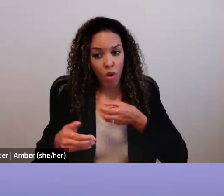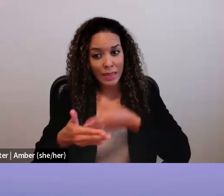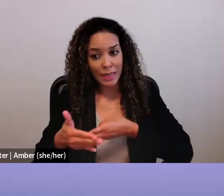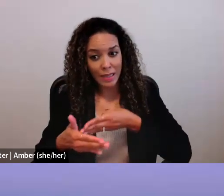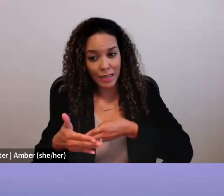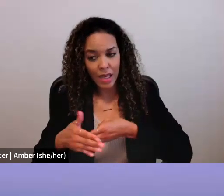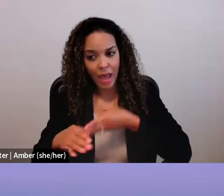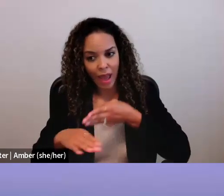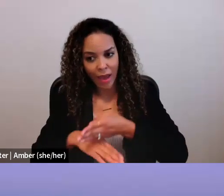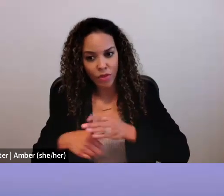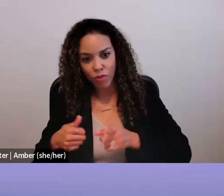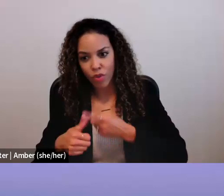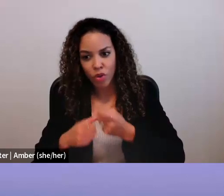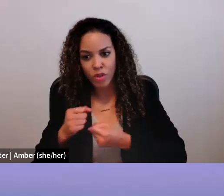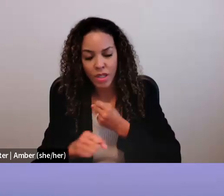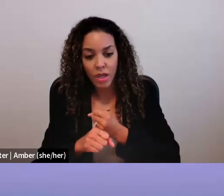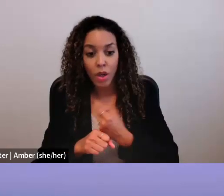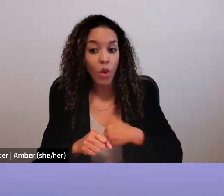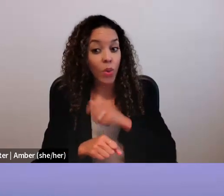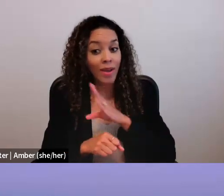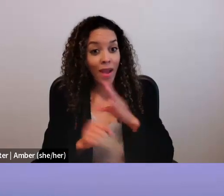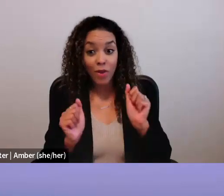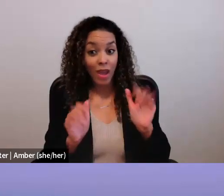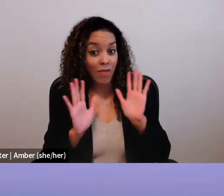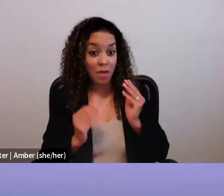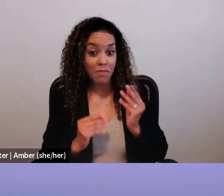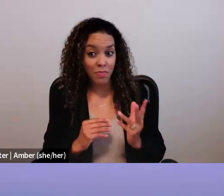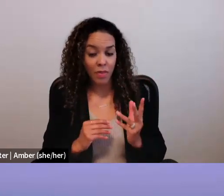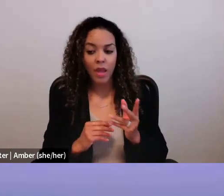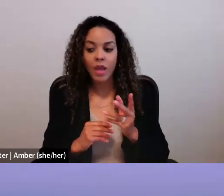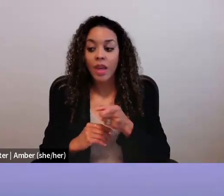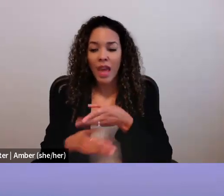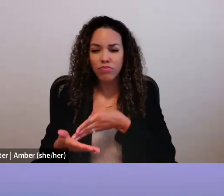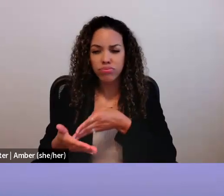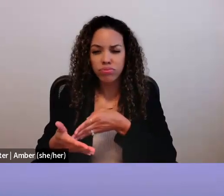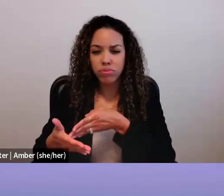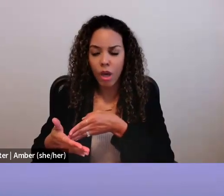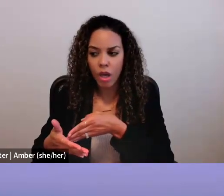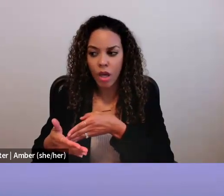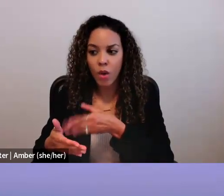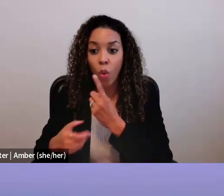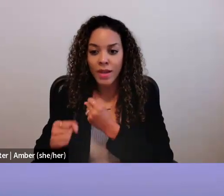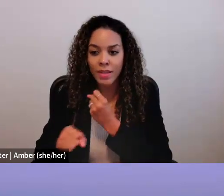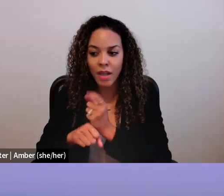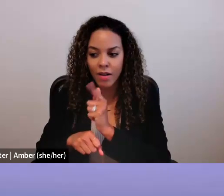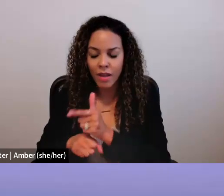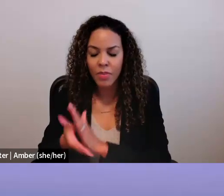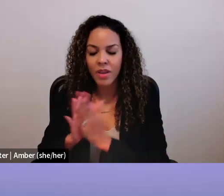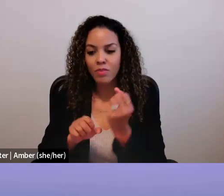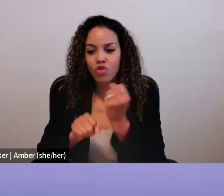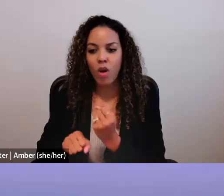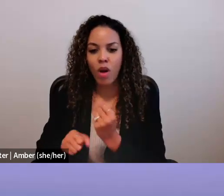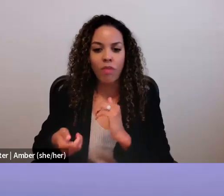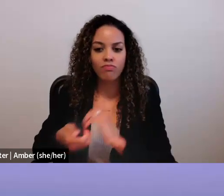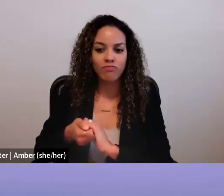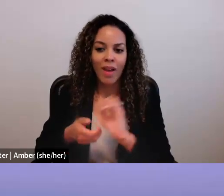first year, and we never gave up, became some of our strongest allies and became spokespeople for us. But